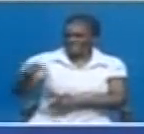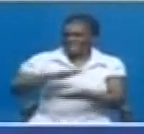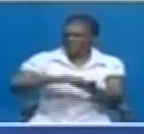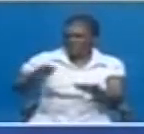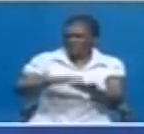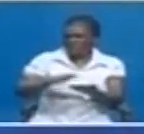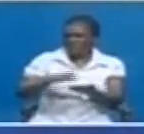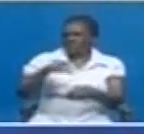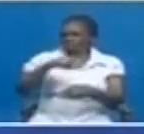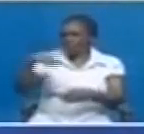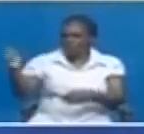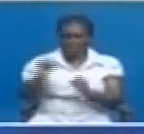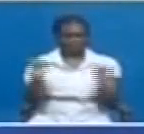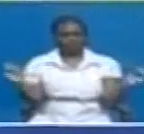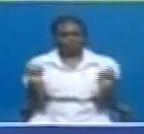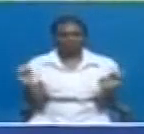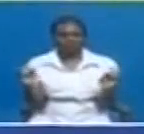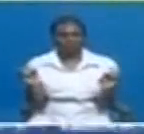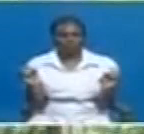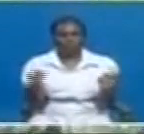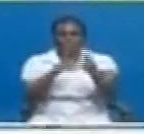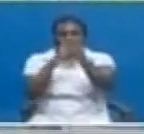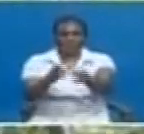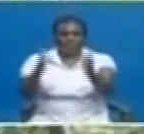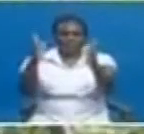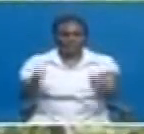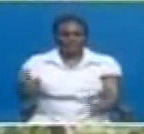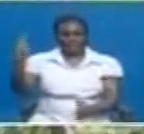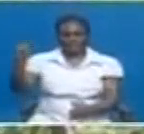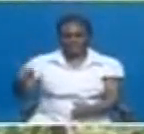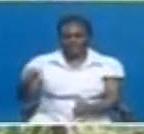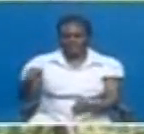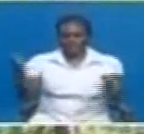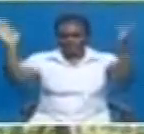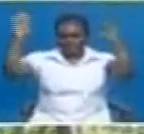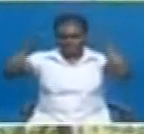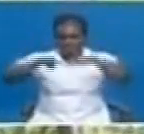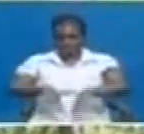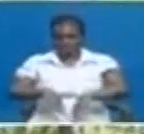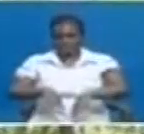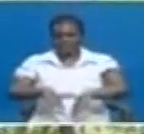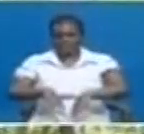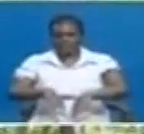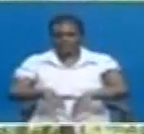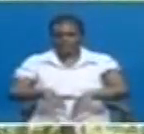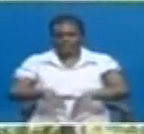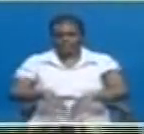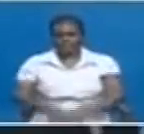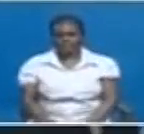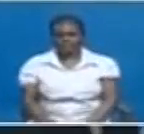to take better living for granted. Marcy Kandia, KTN, at the Kerio Valley, Elgeyo Marakwet